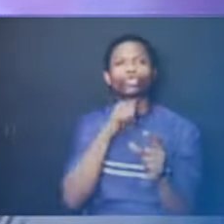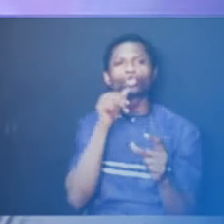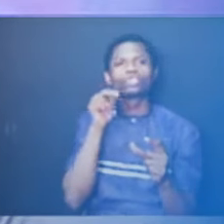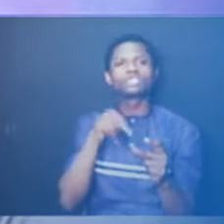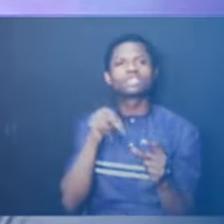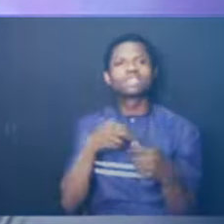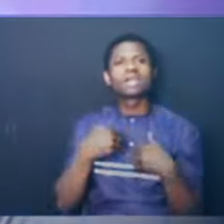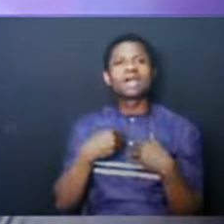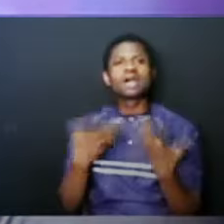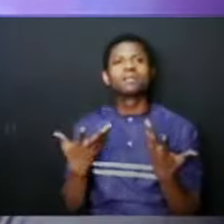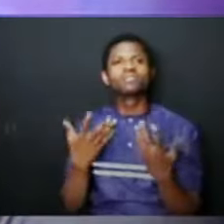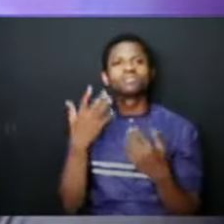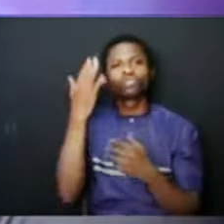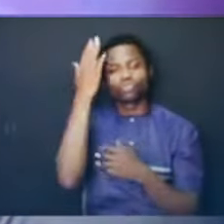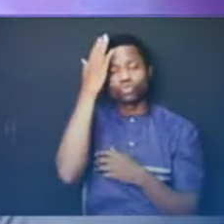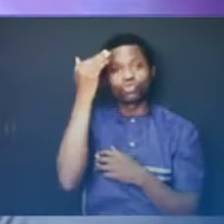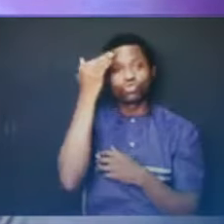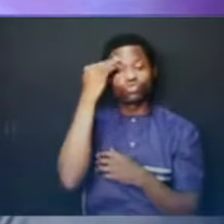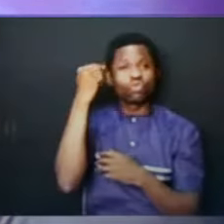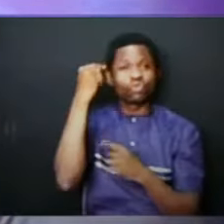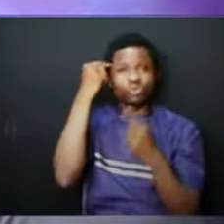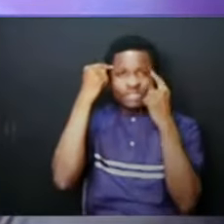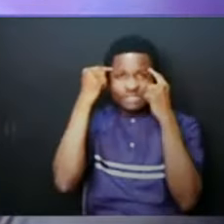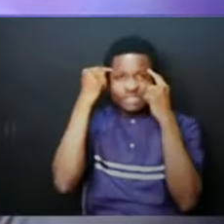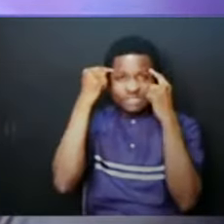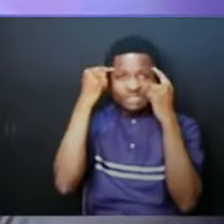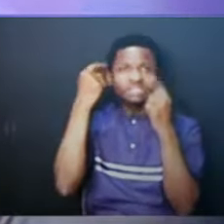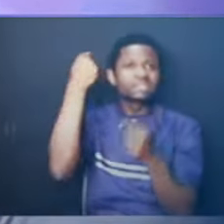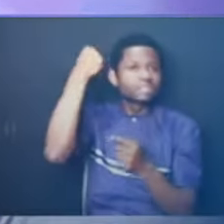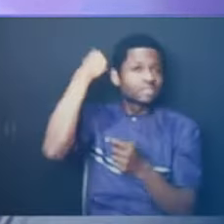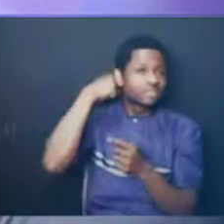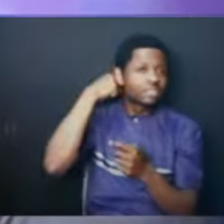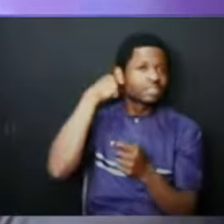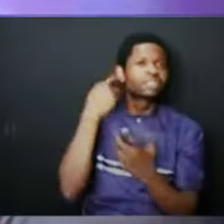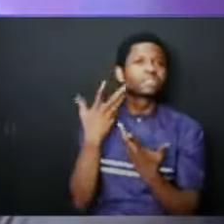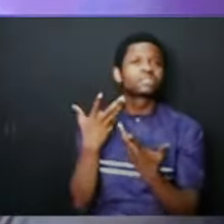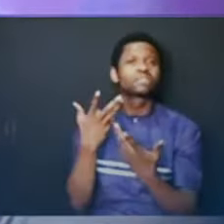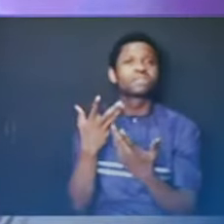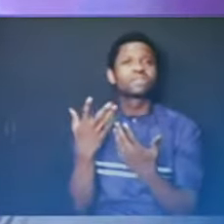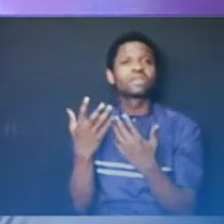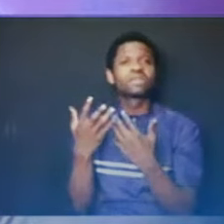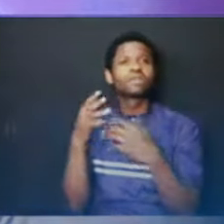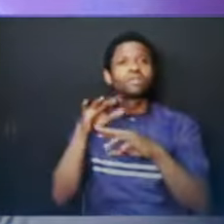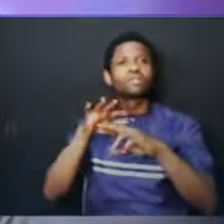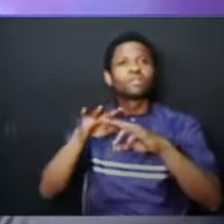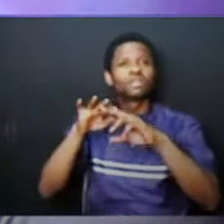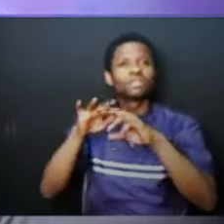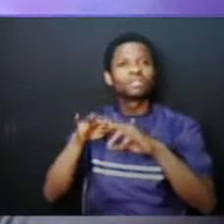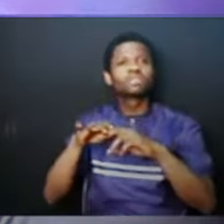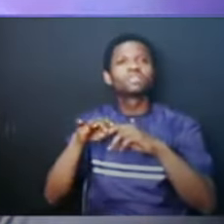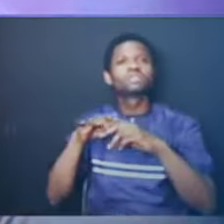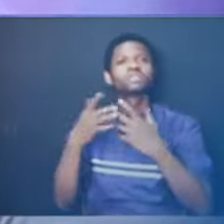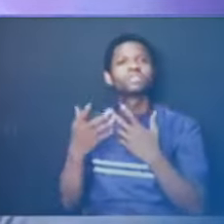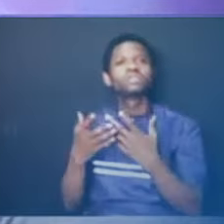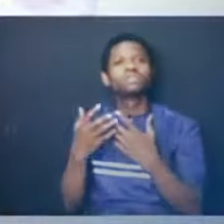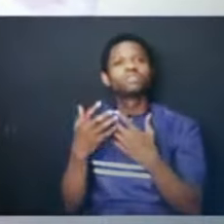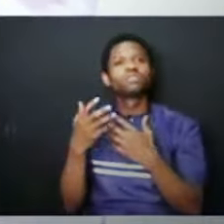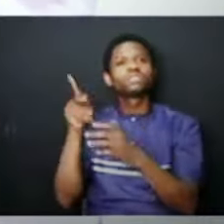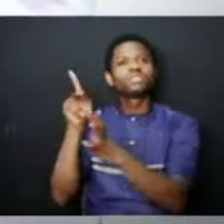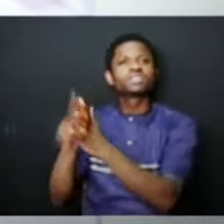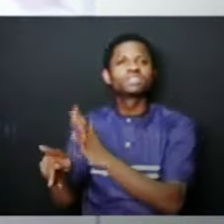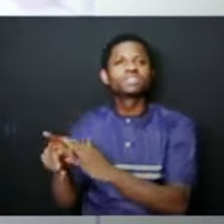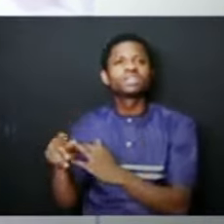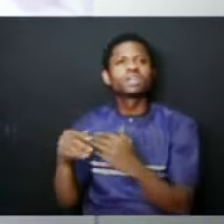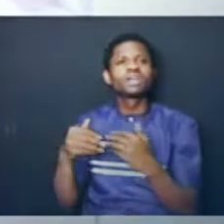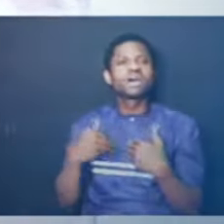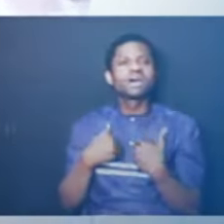avenged himself. And when the Lord your God has brought my Lord's success, remember your servant. And sesemiura